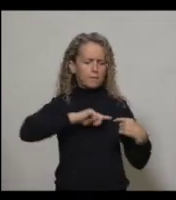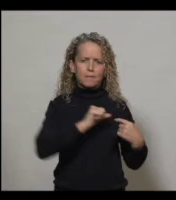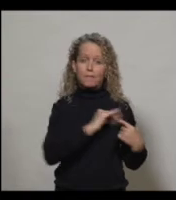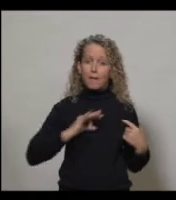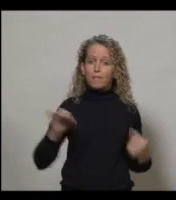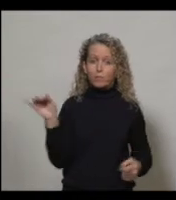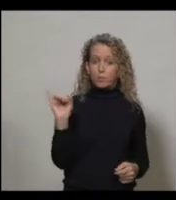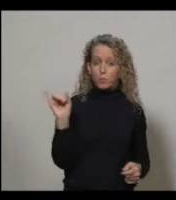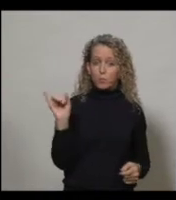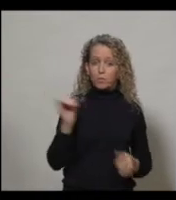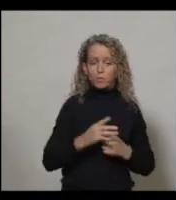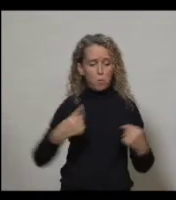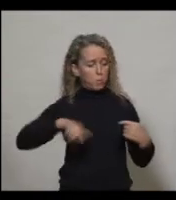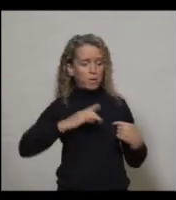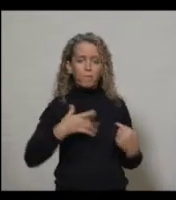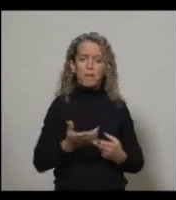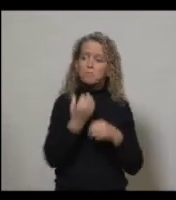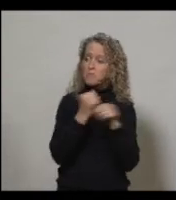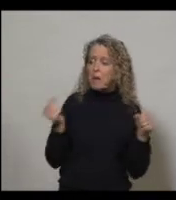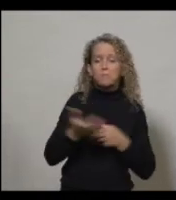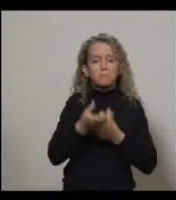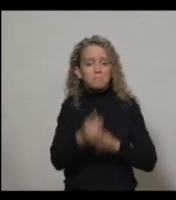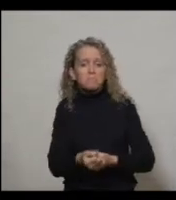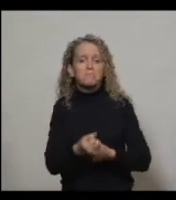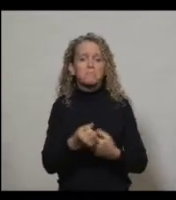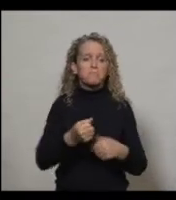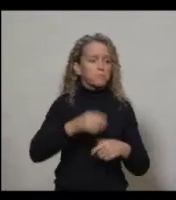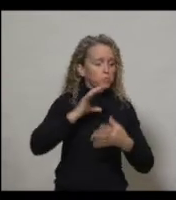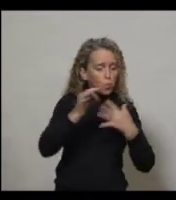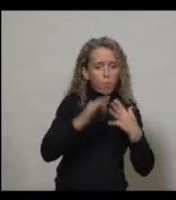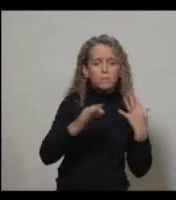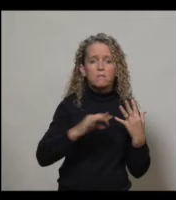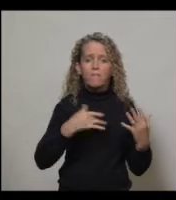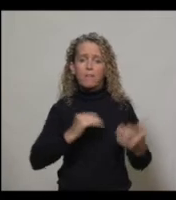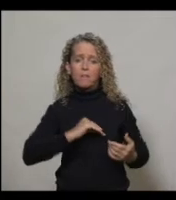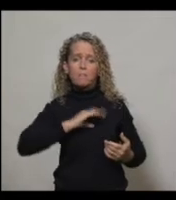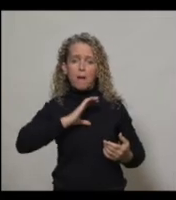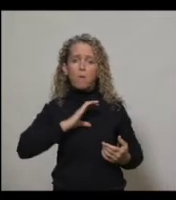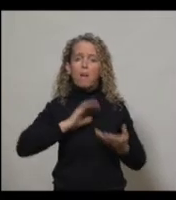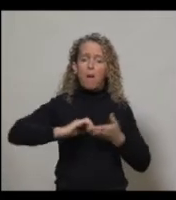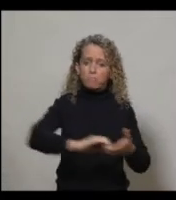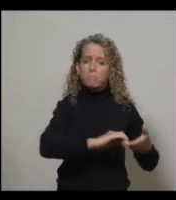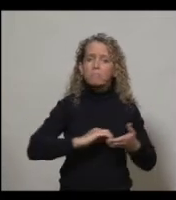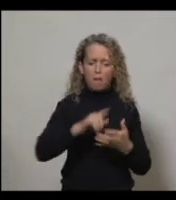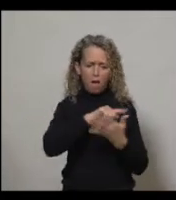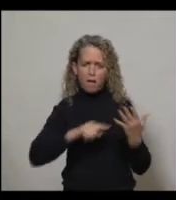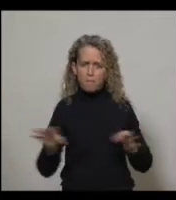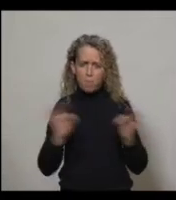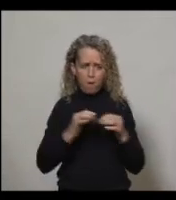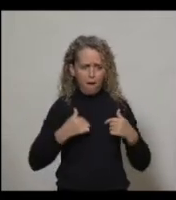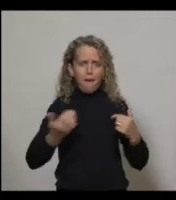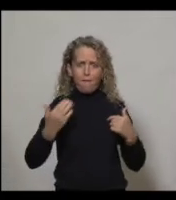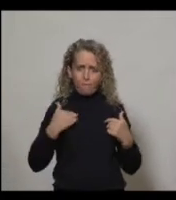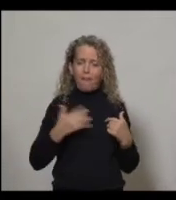unless we feel safety, trustworthiness, choice, collaboration, and empowerment, we're not going to be able to provide that for the students. So we really need to find out